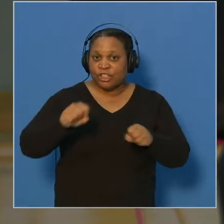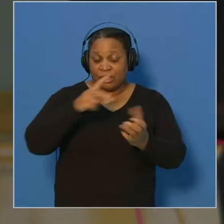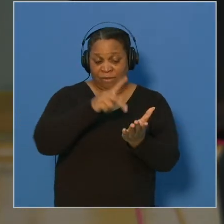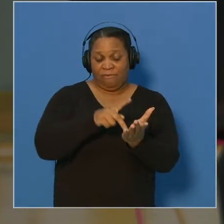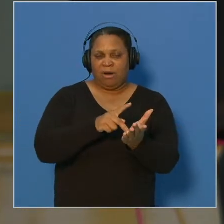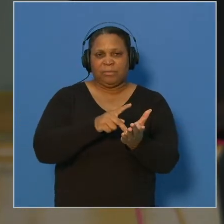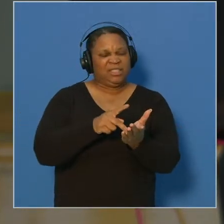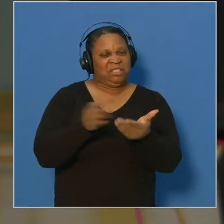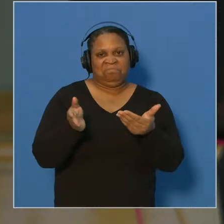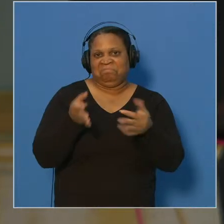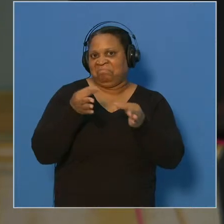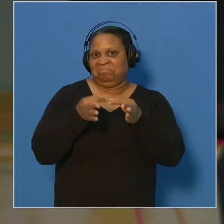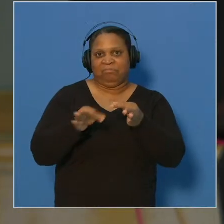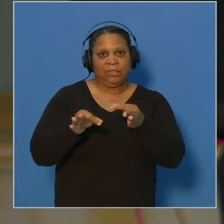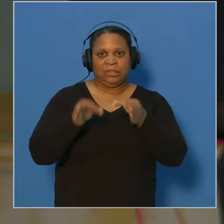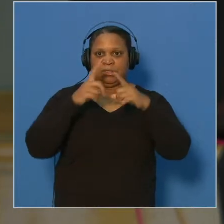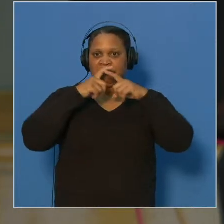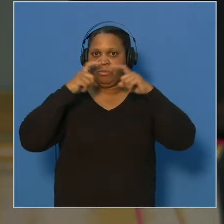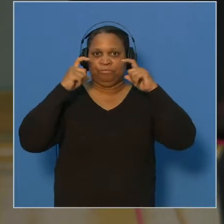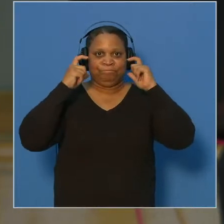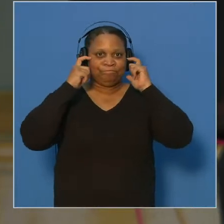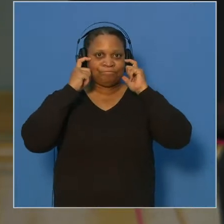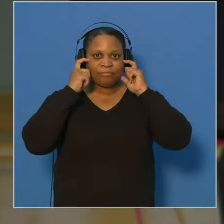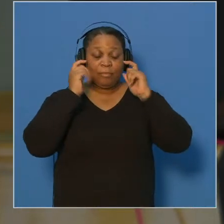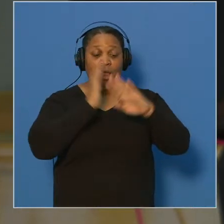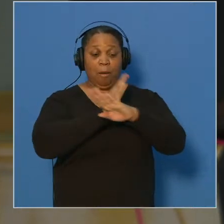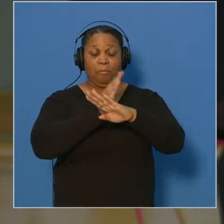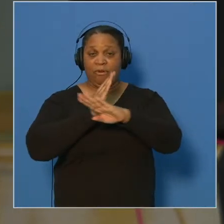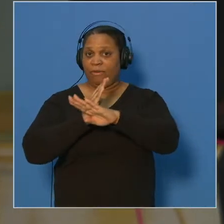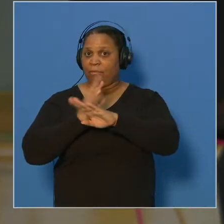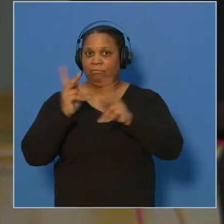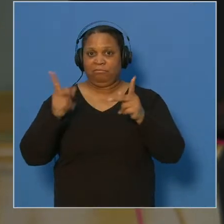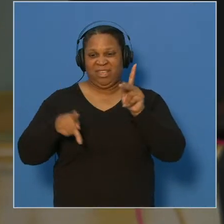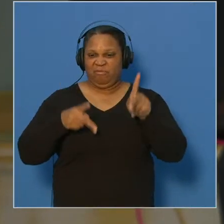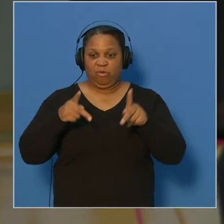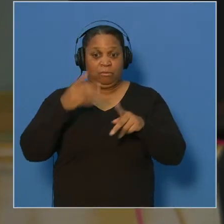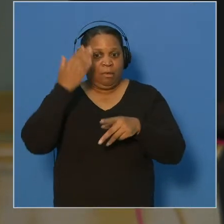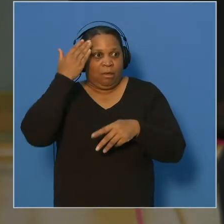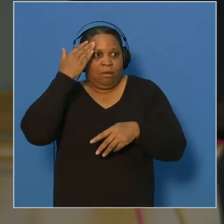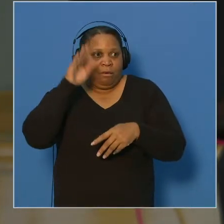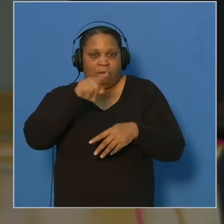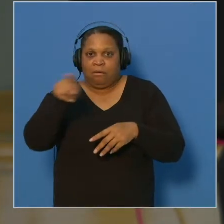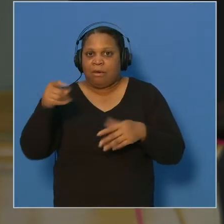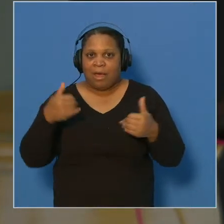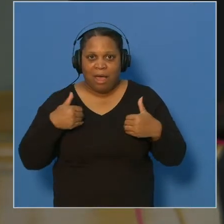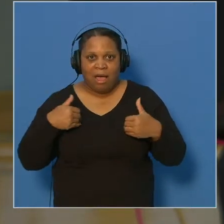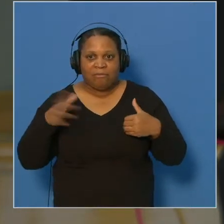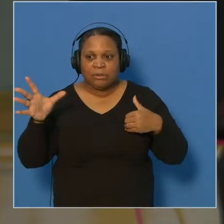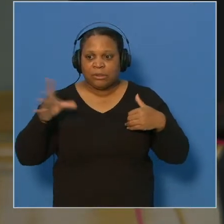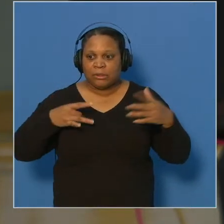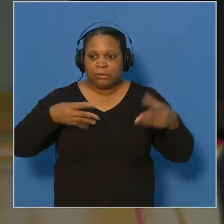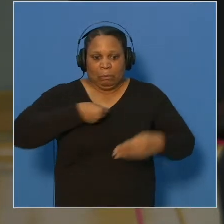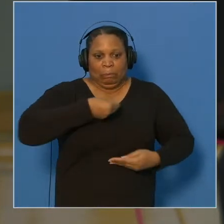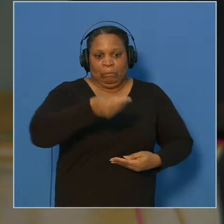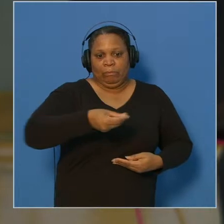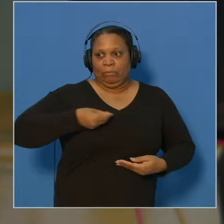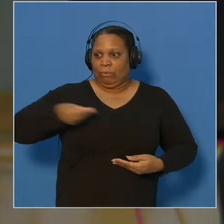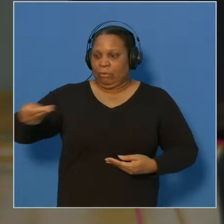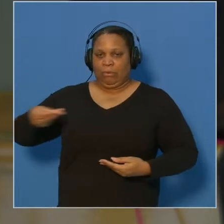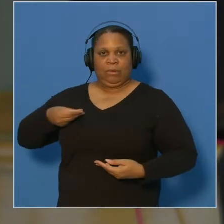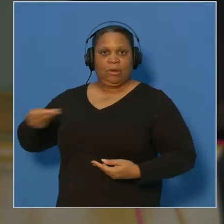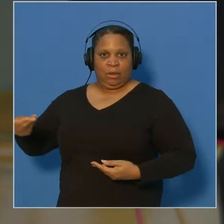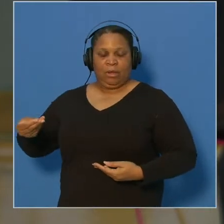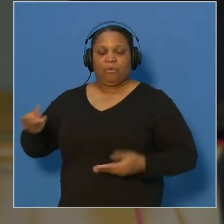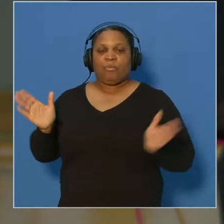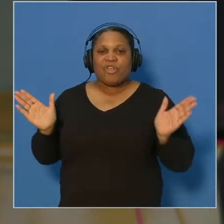simple cloth face covering can also help prevent people who may not know that they have the virus from transmitting it to others.